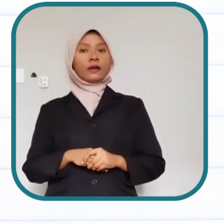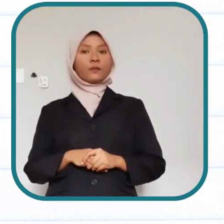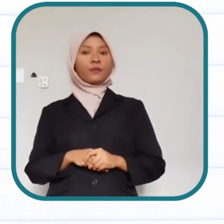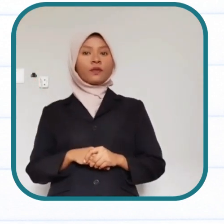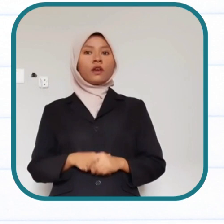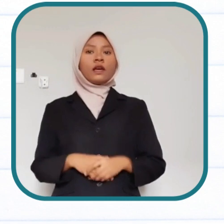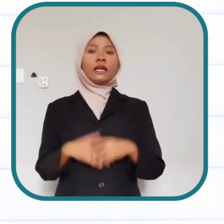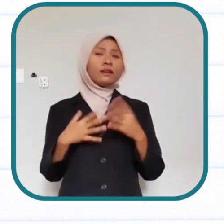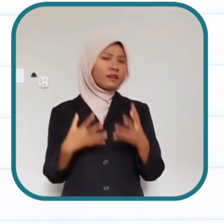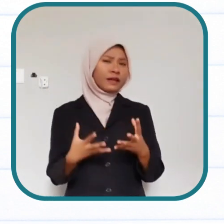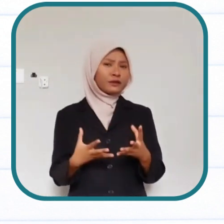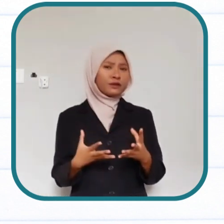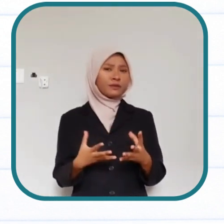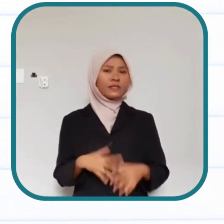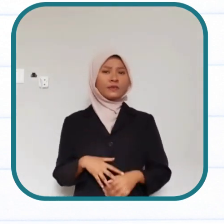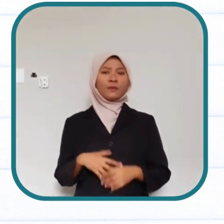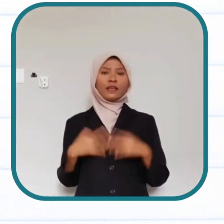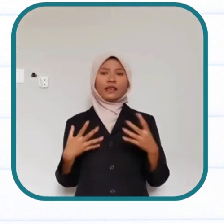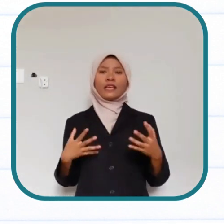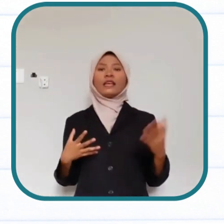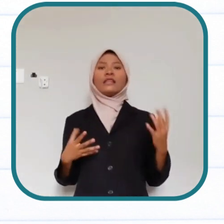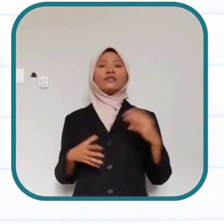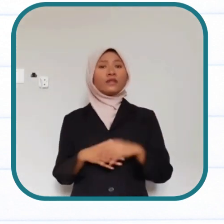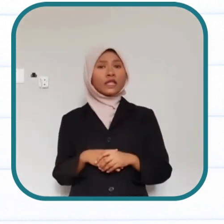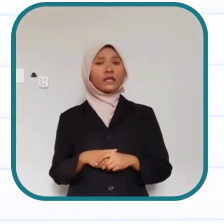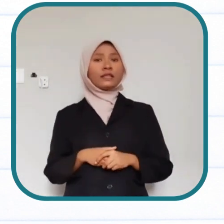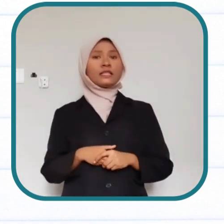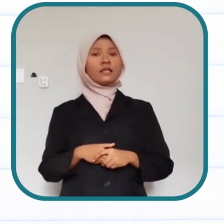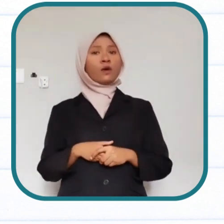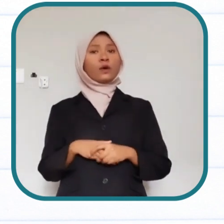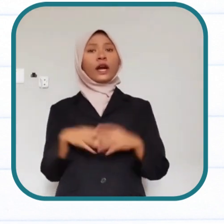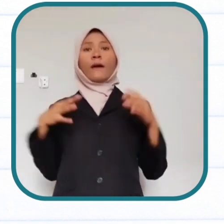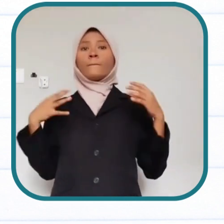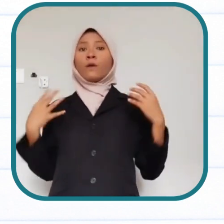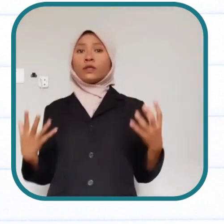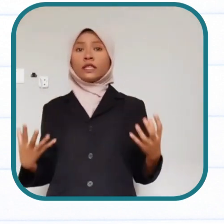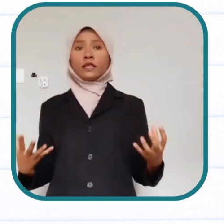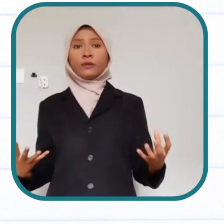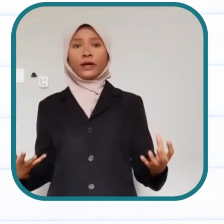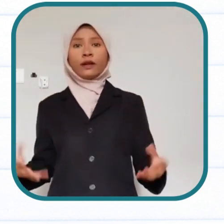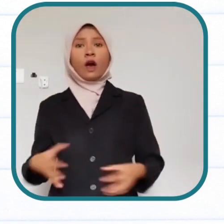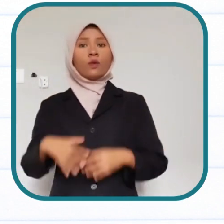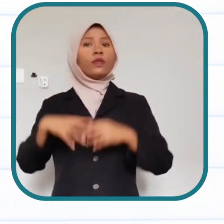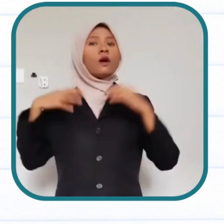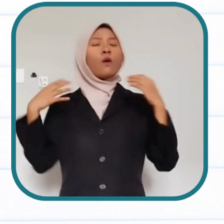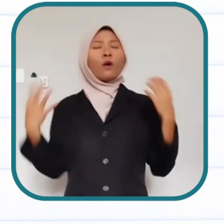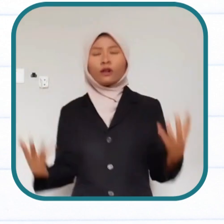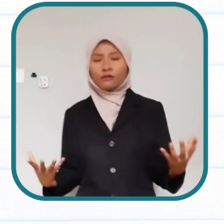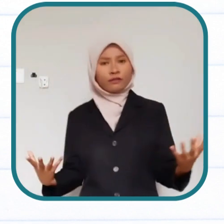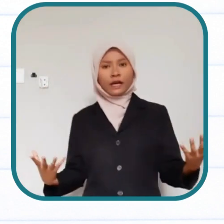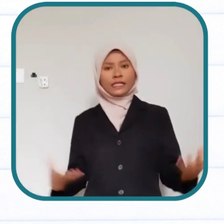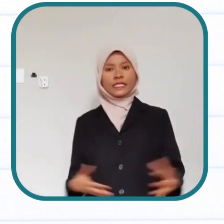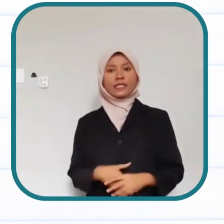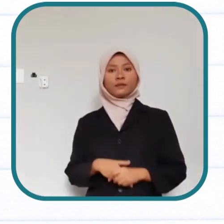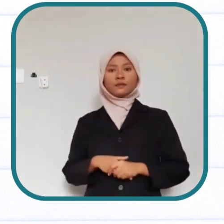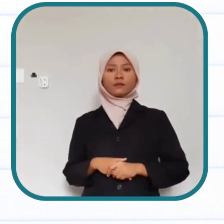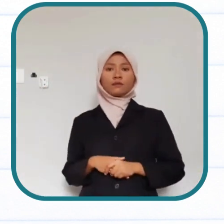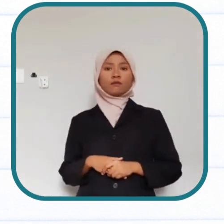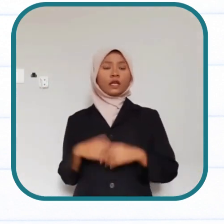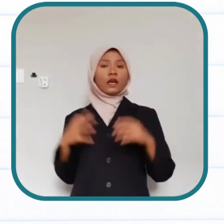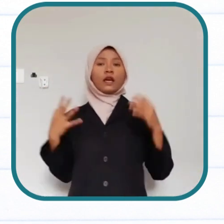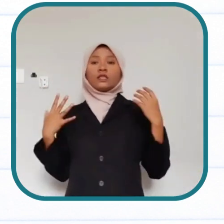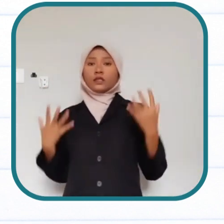real-world setting. In the classroom, speaking is frequently slower and more deliberate with the whole